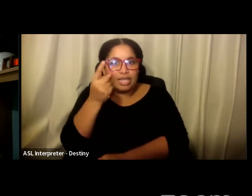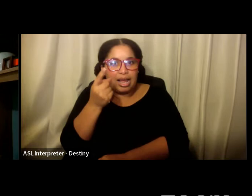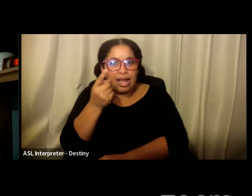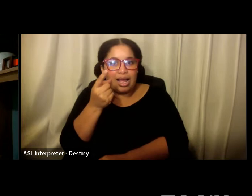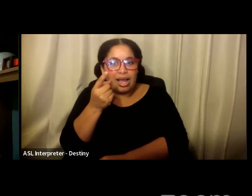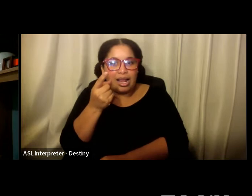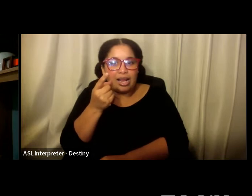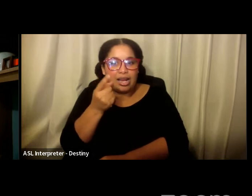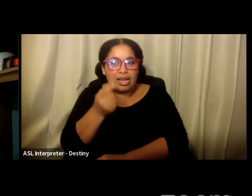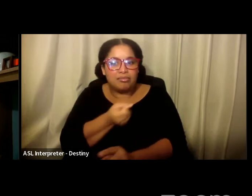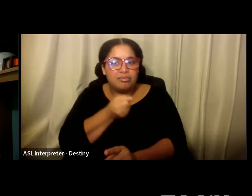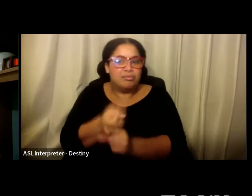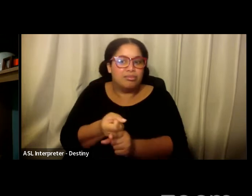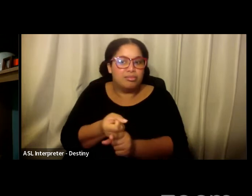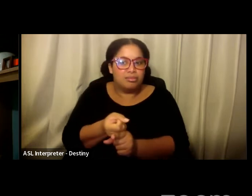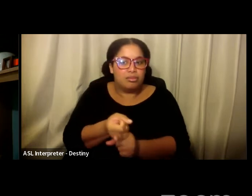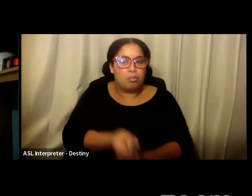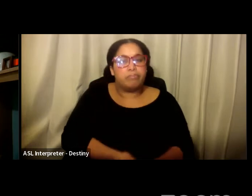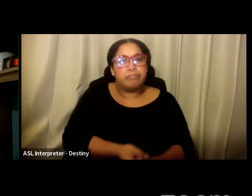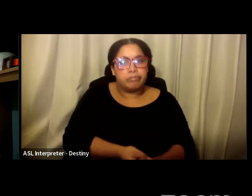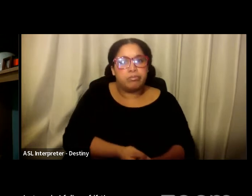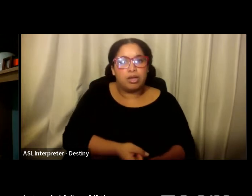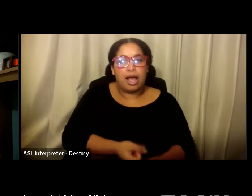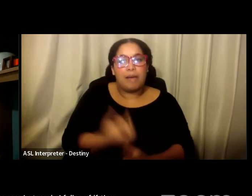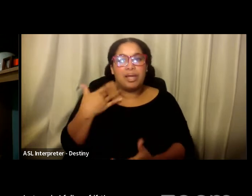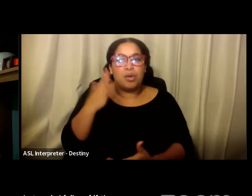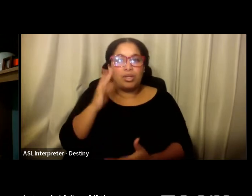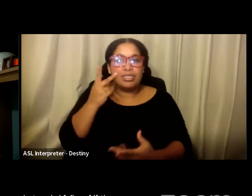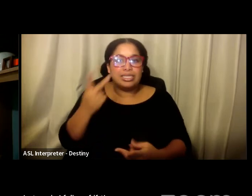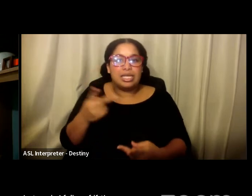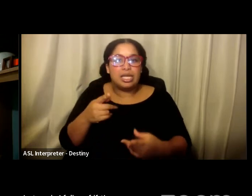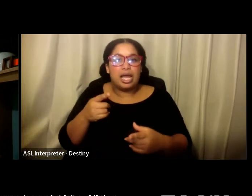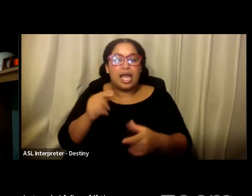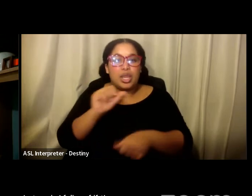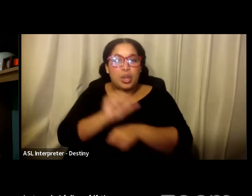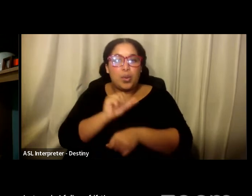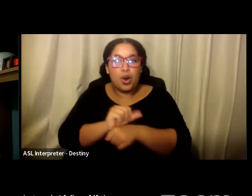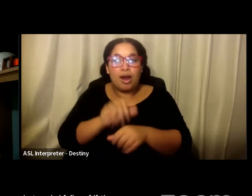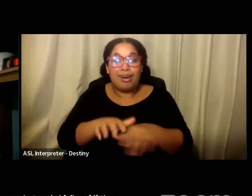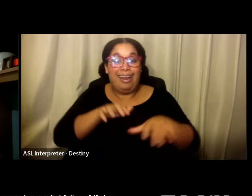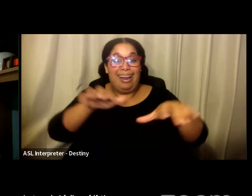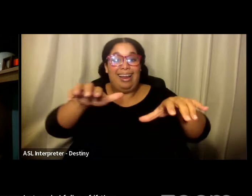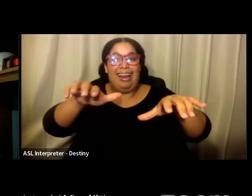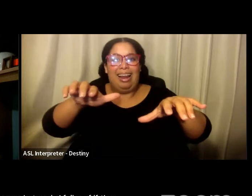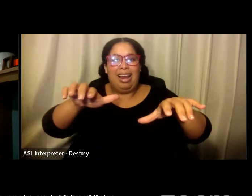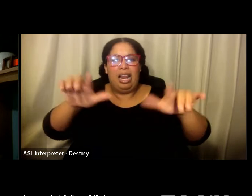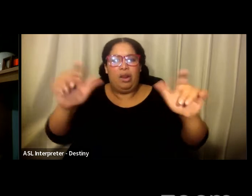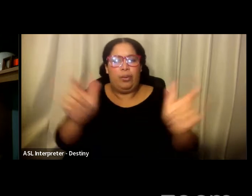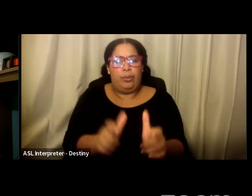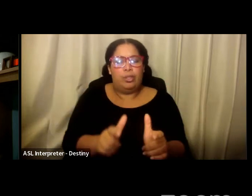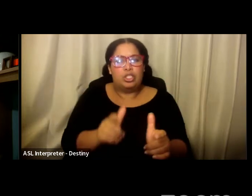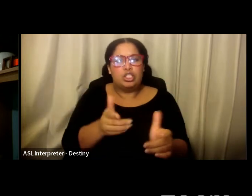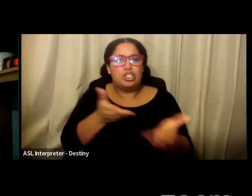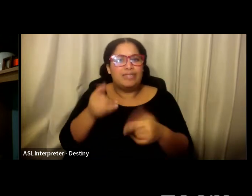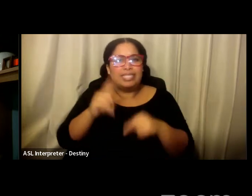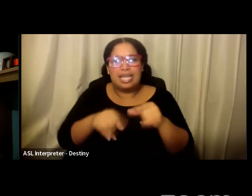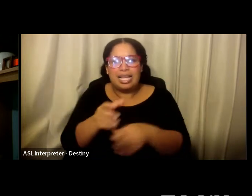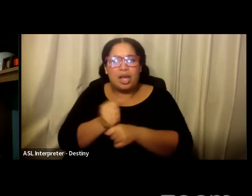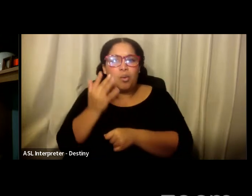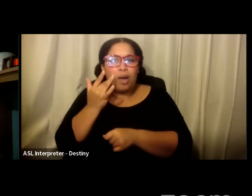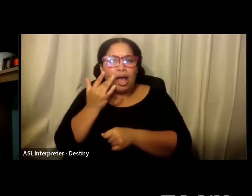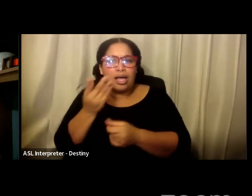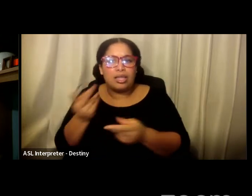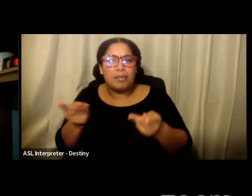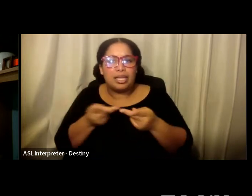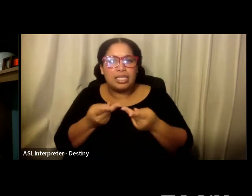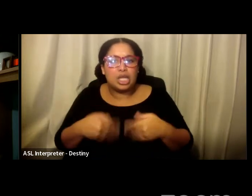debility. I mean, I think where we're mostly going to see it is in the shrinkage of the workforce, services you can't get because the place is